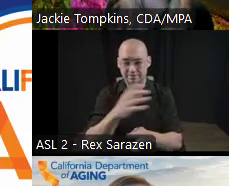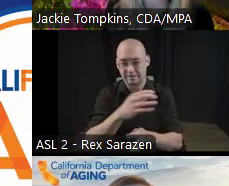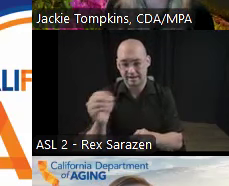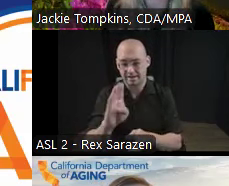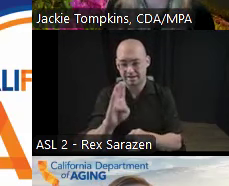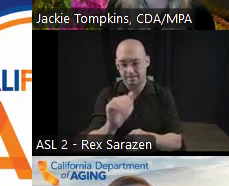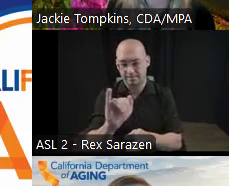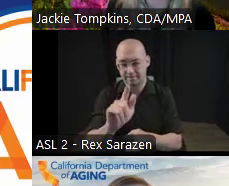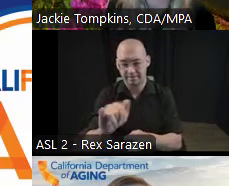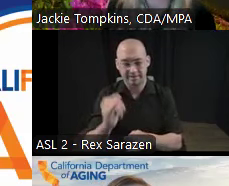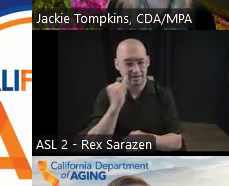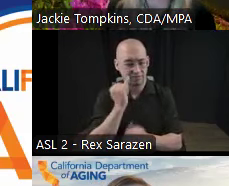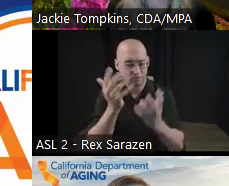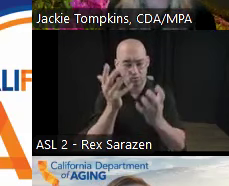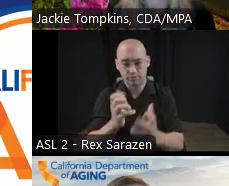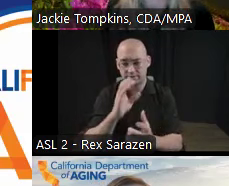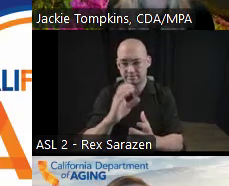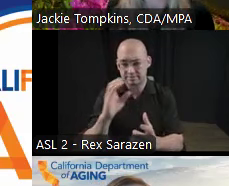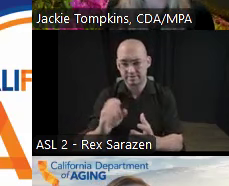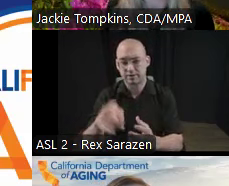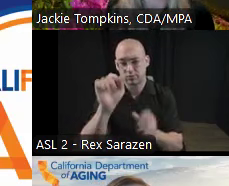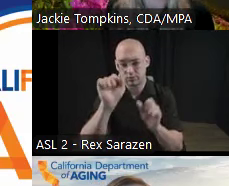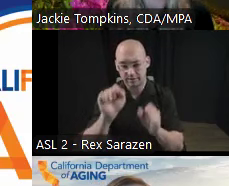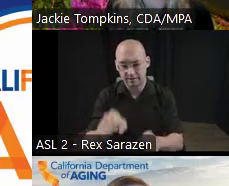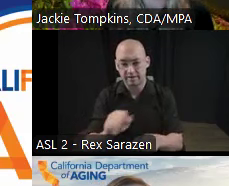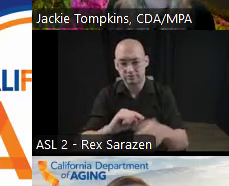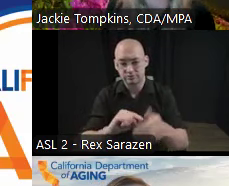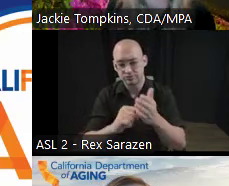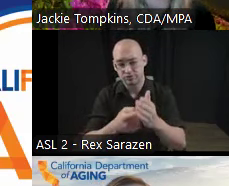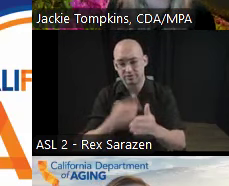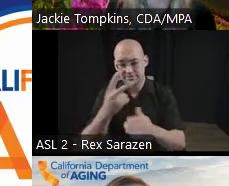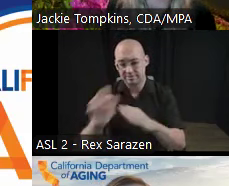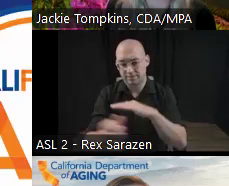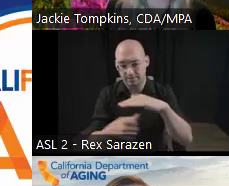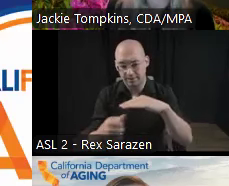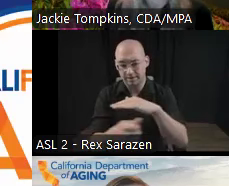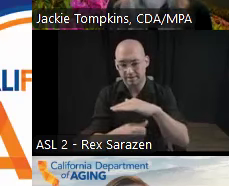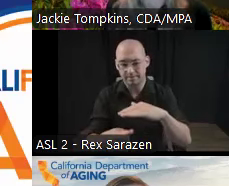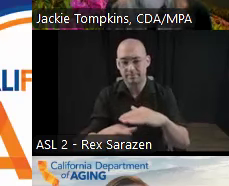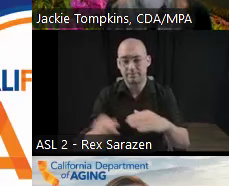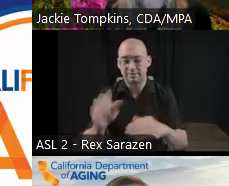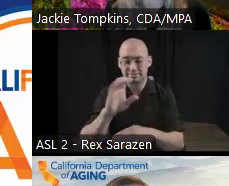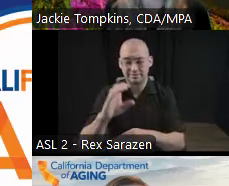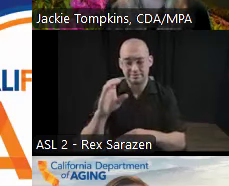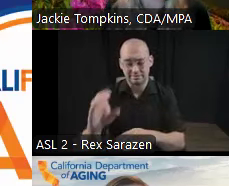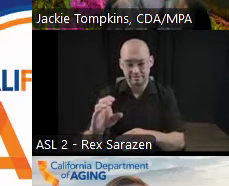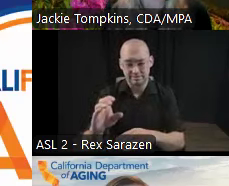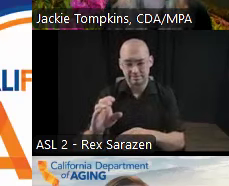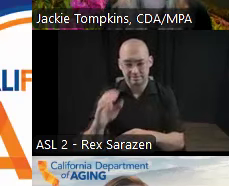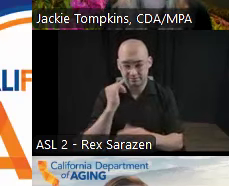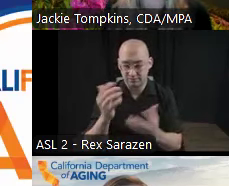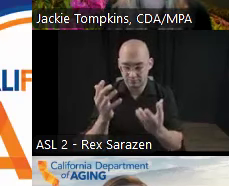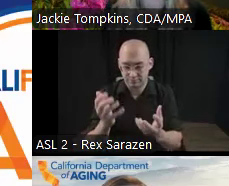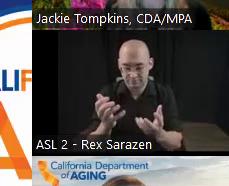enable closed captioning during this meeting, there is a feature within Zoom that allows you to do this. To initiate closed